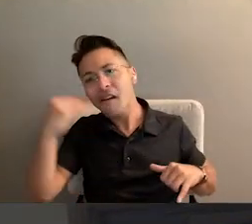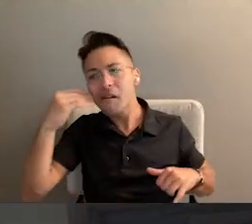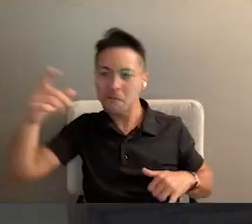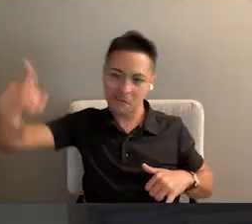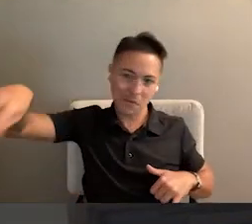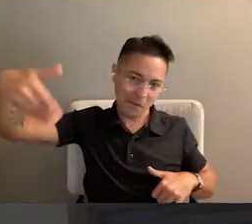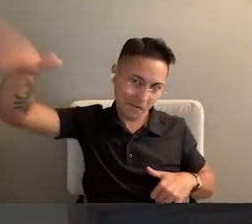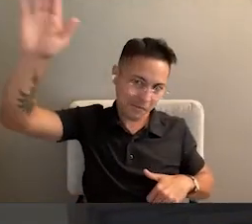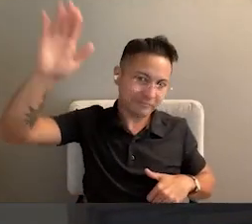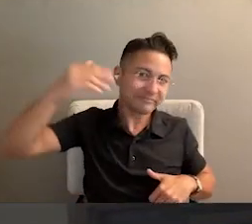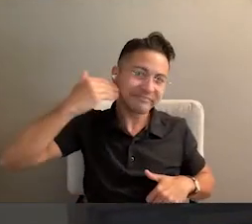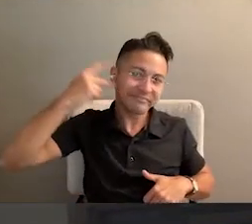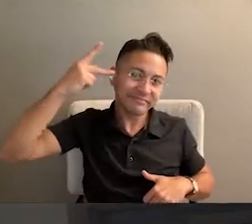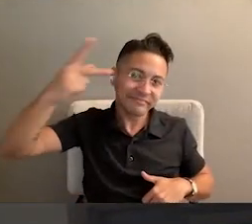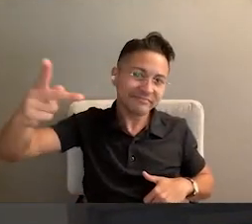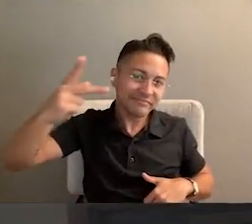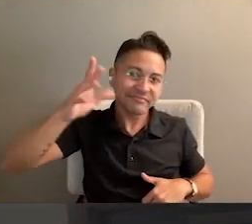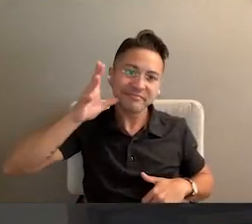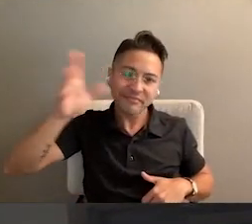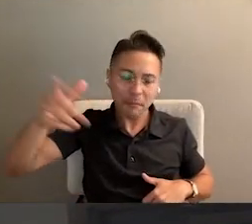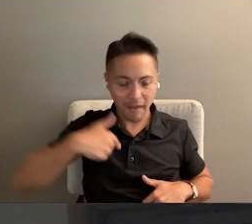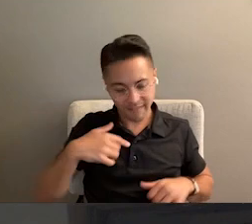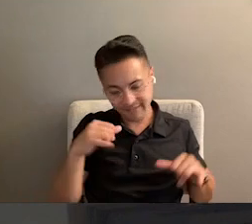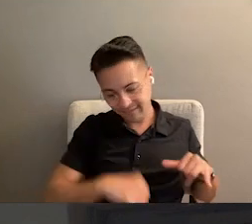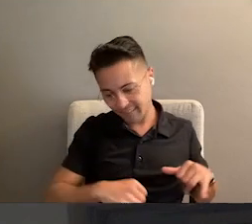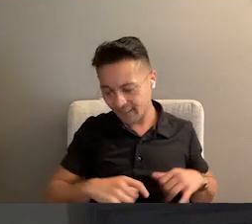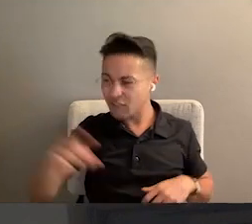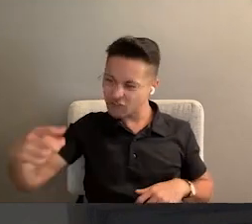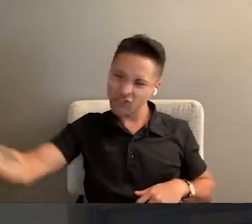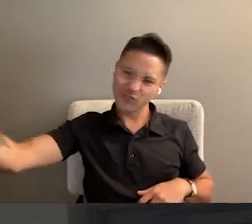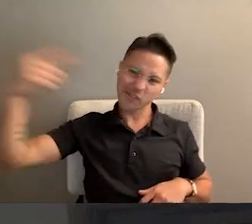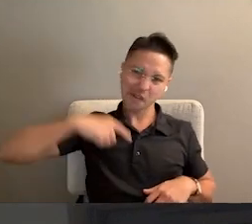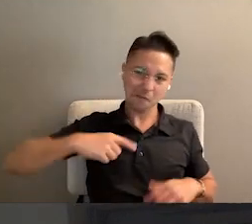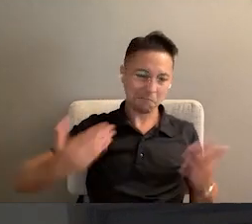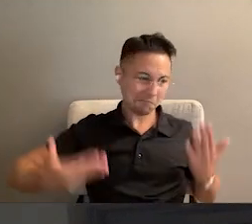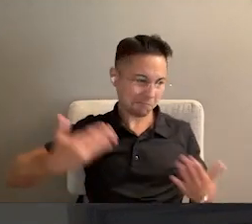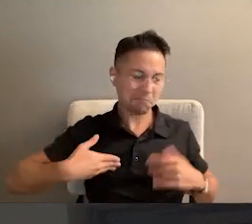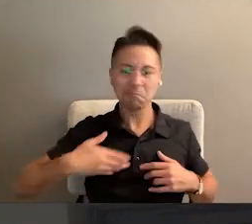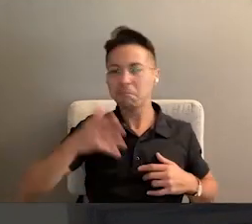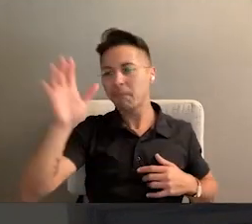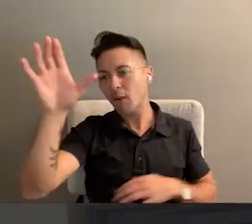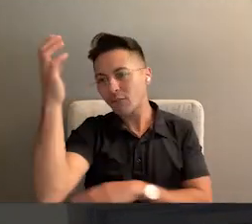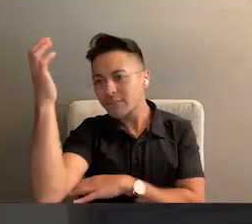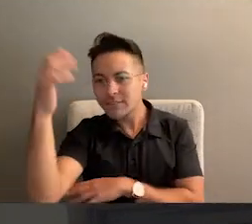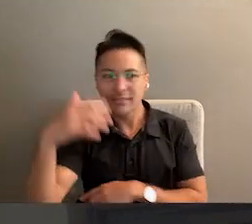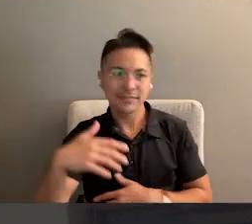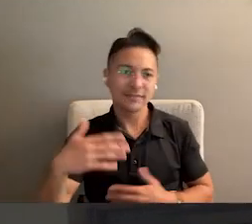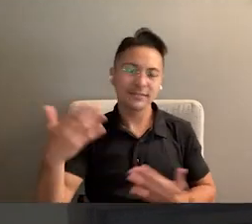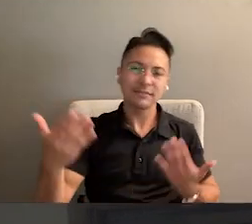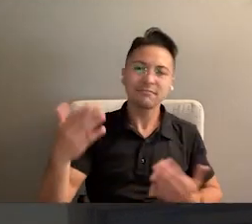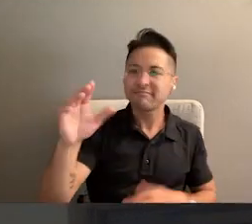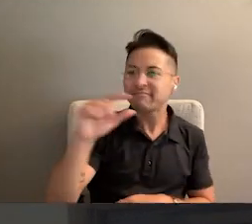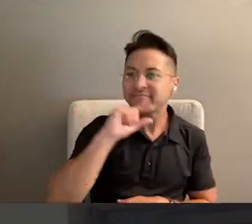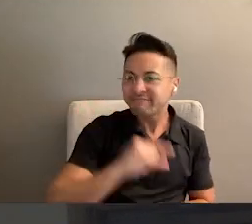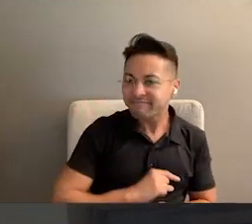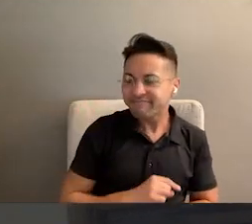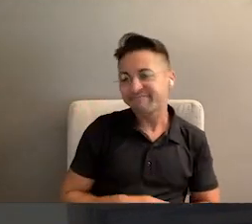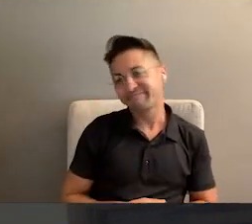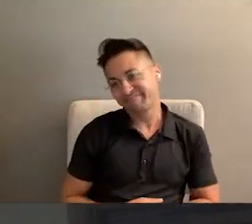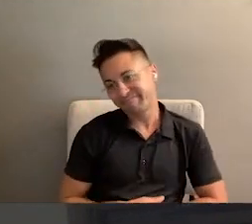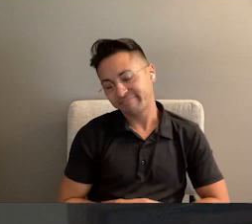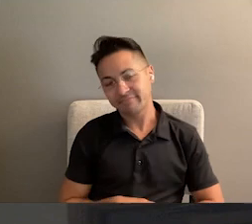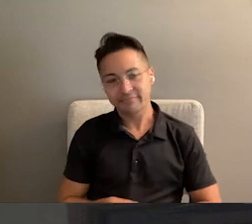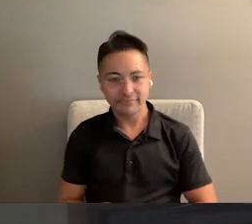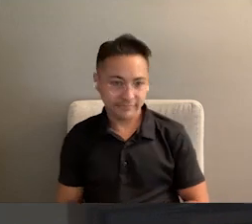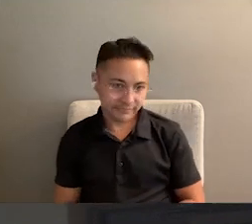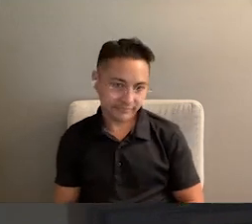so, well, I'll just stay home and you guys go and see grandma and we'll just stay here. We'll see it. Well, she'll come down maybe at Christmas.